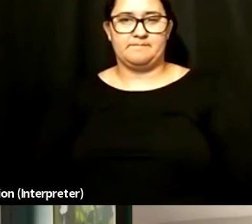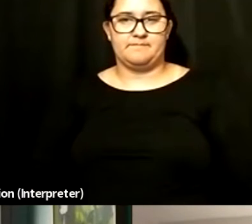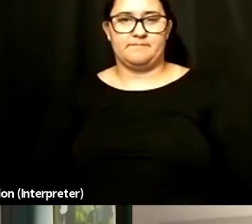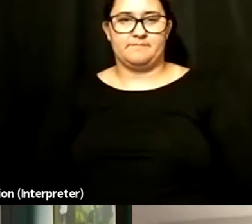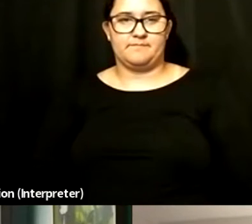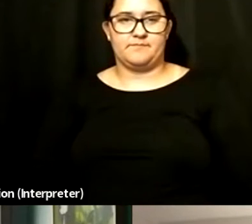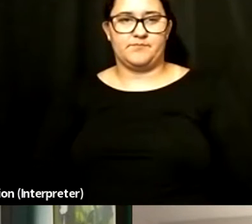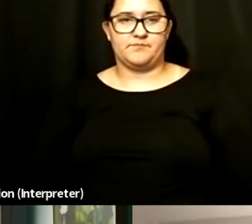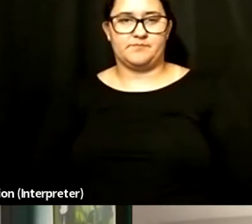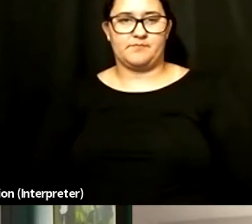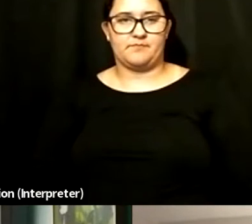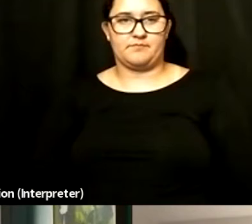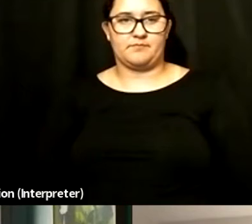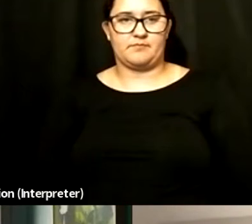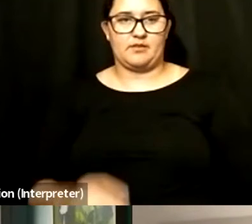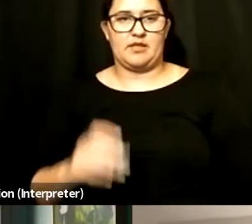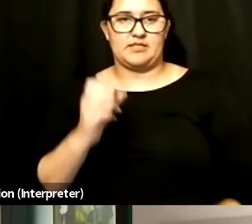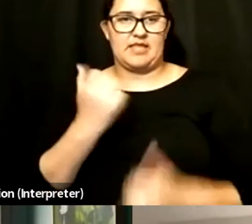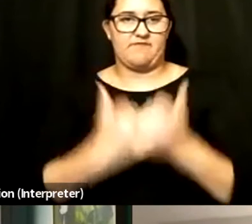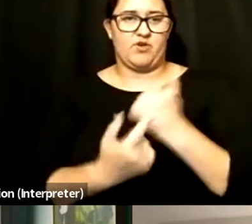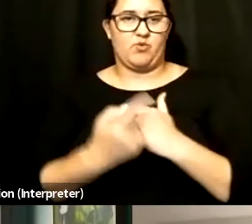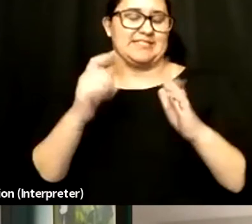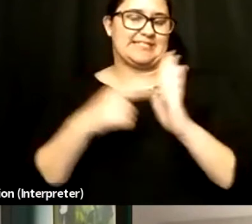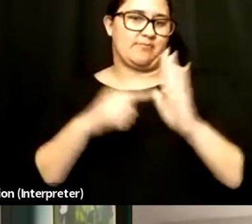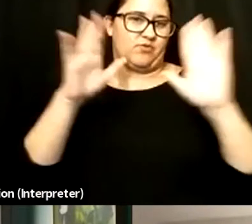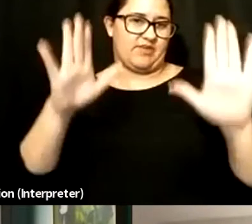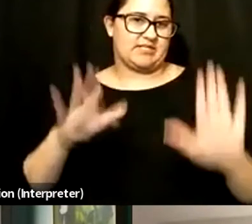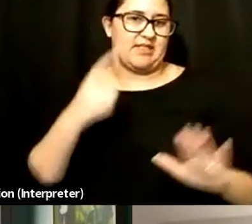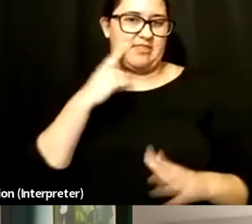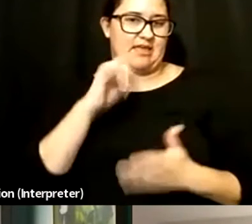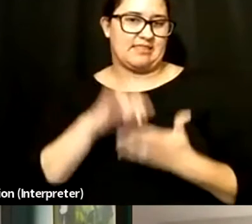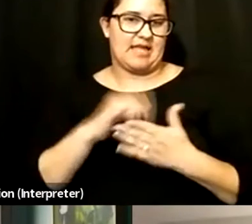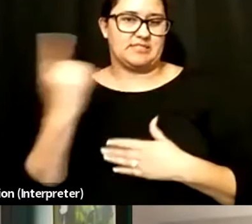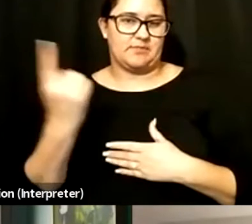Yeah, everyone's examples were fantastic. And I think something that